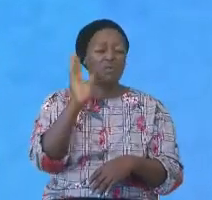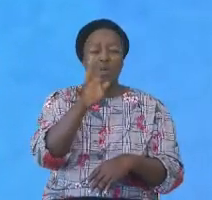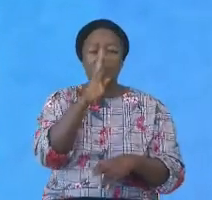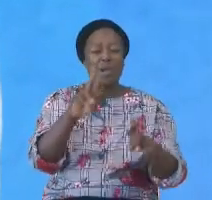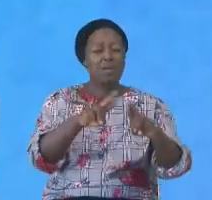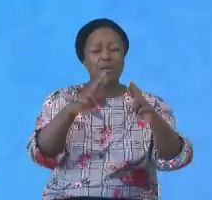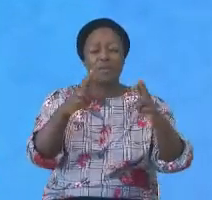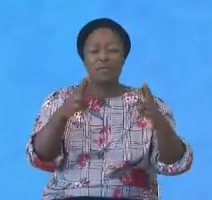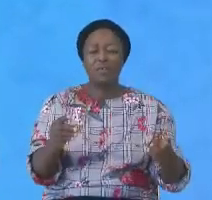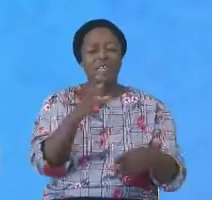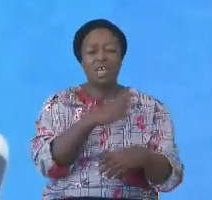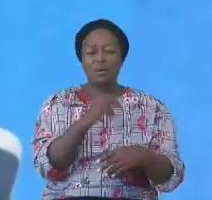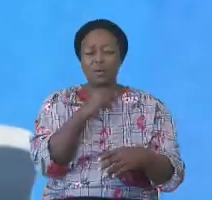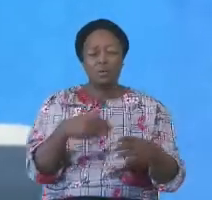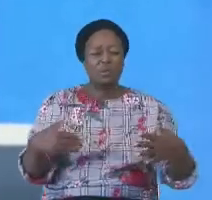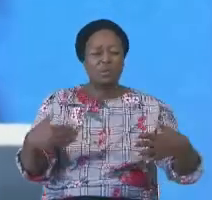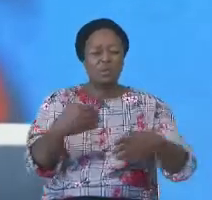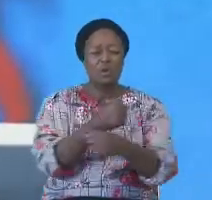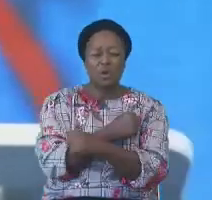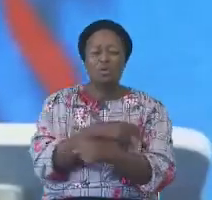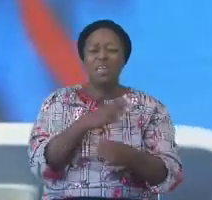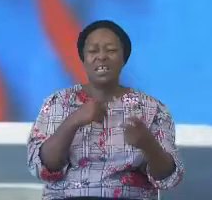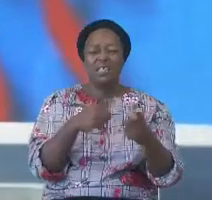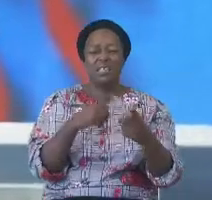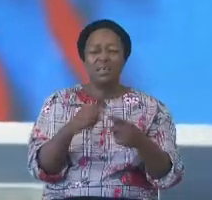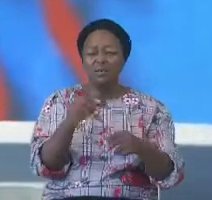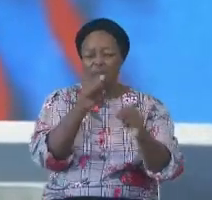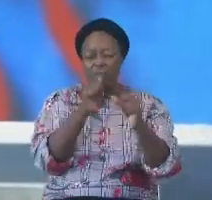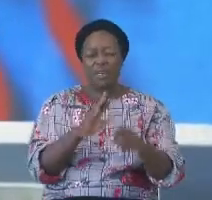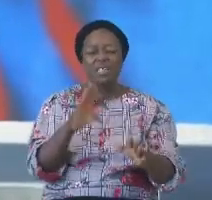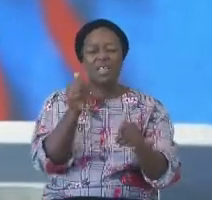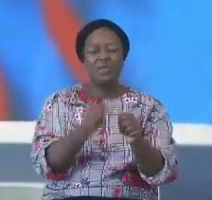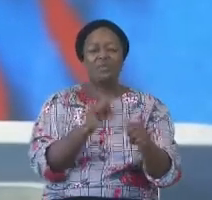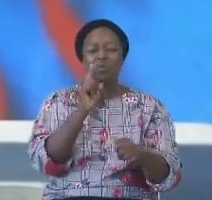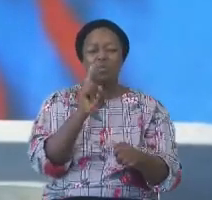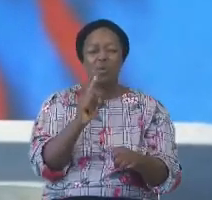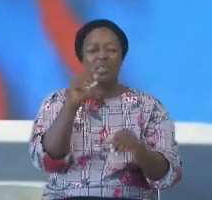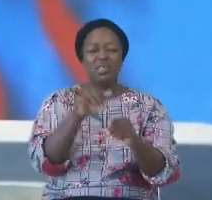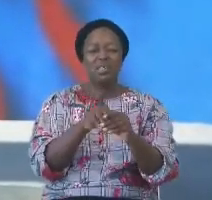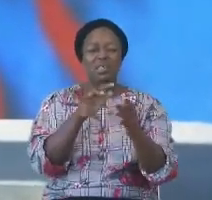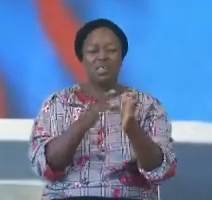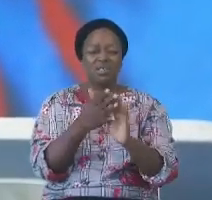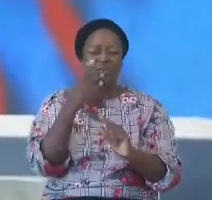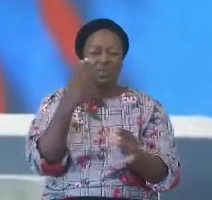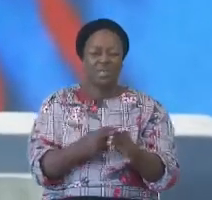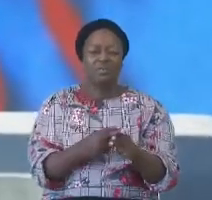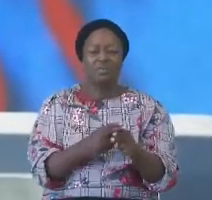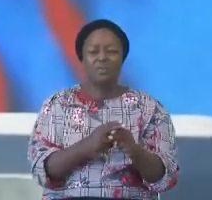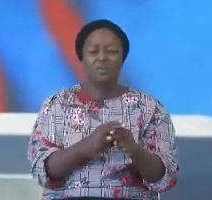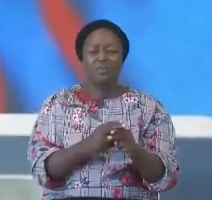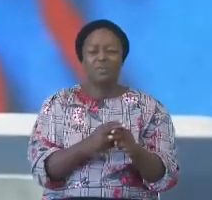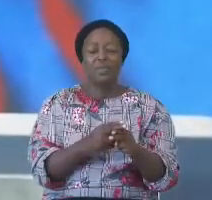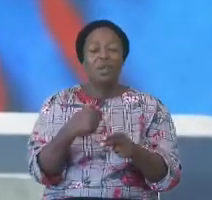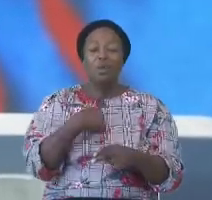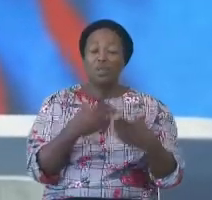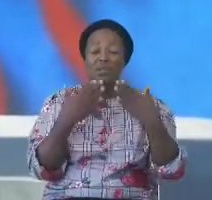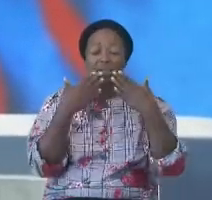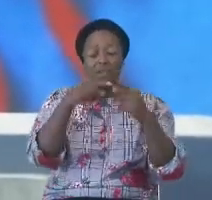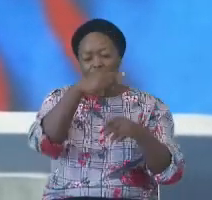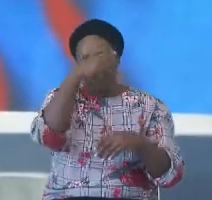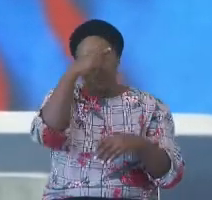today the wonders of the cross will be revealed will be embraced and will bless